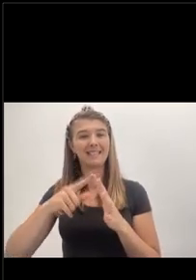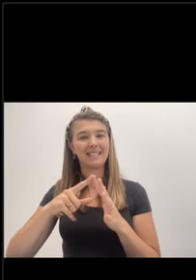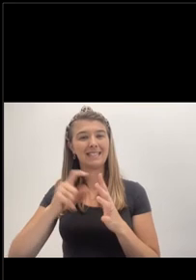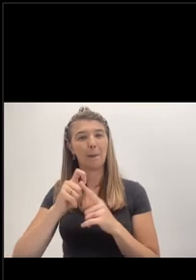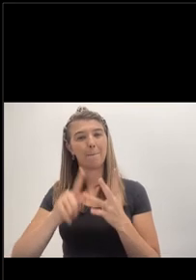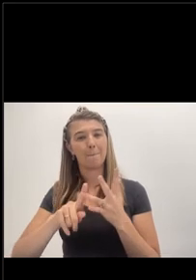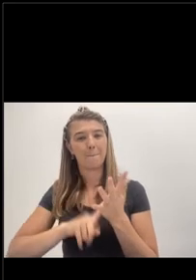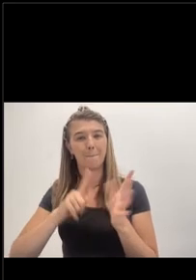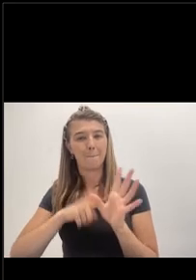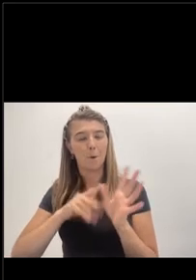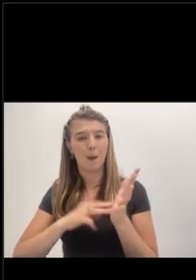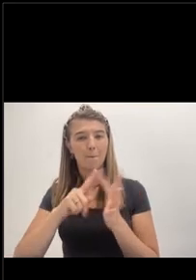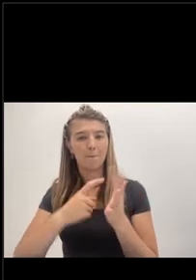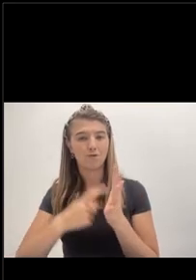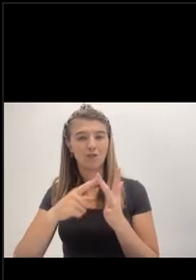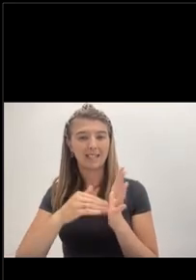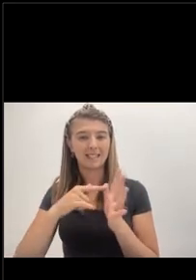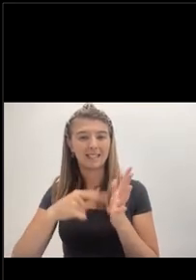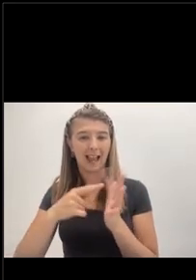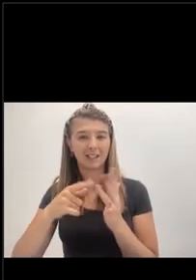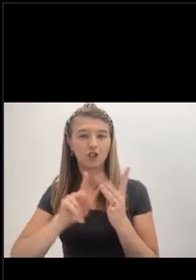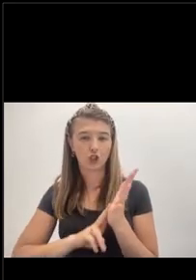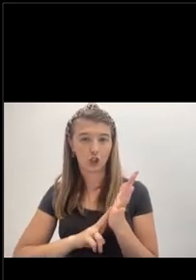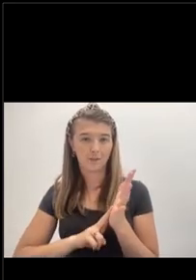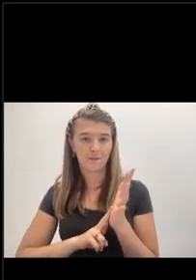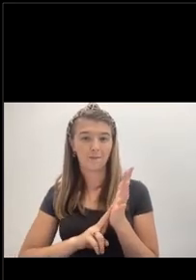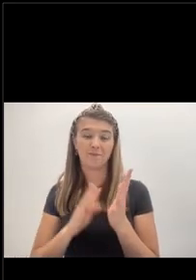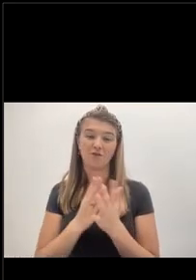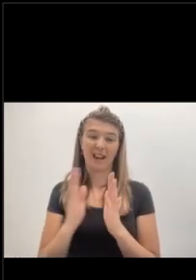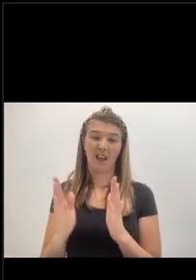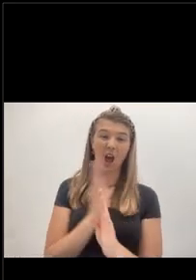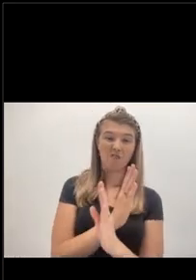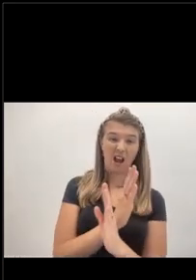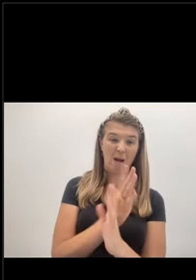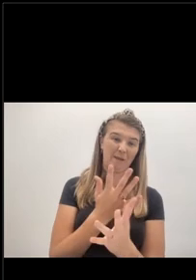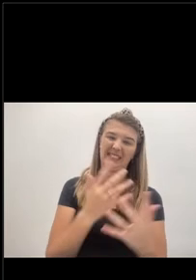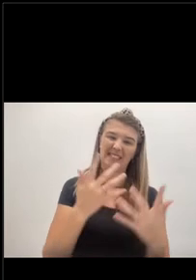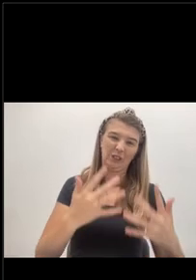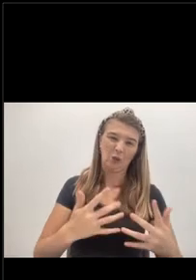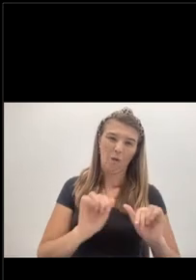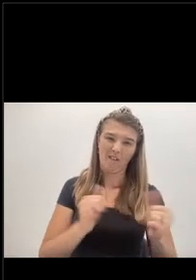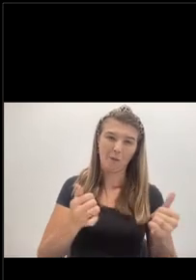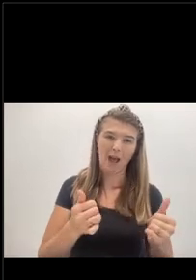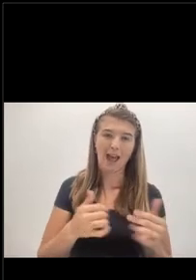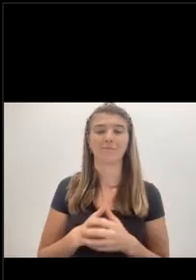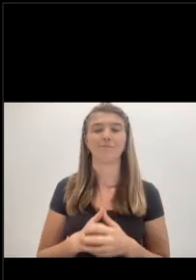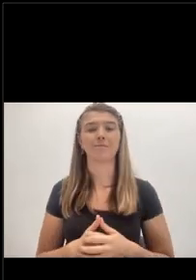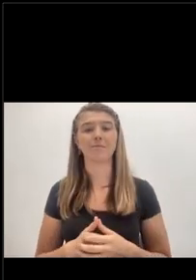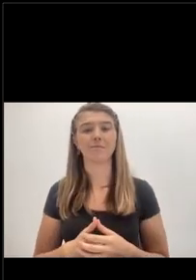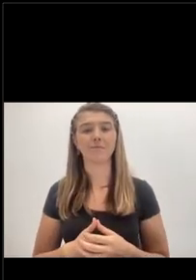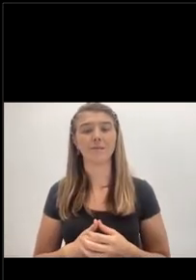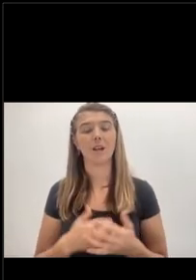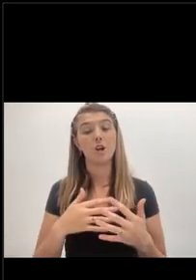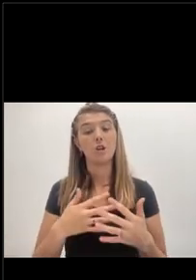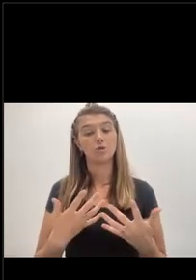and they don't score so well for the pyrolysis routes. So with that, I want to just show you